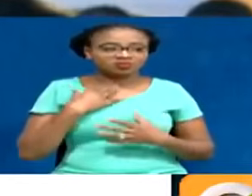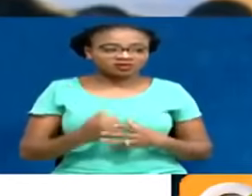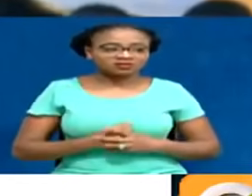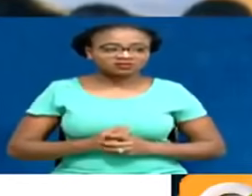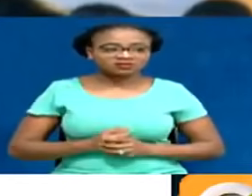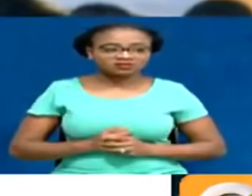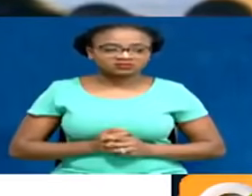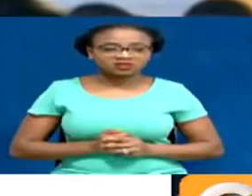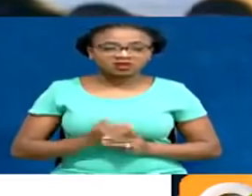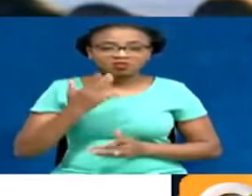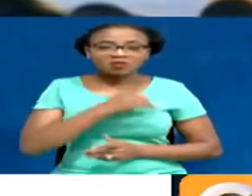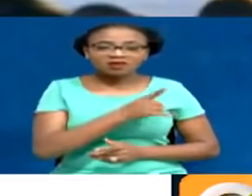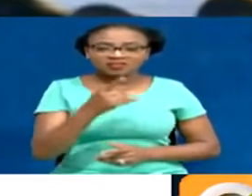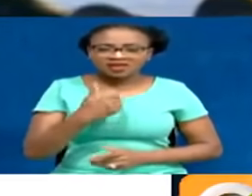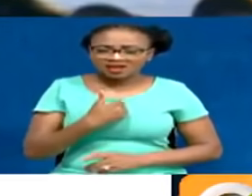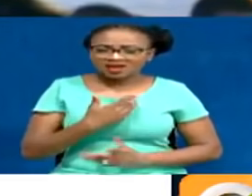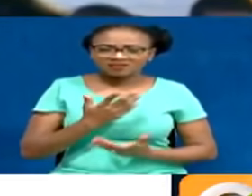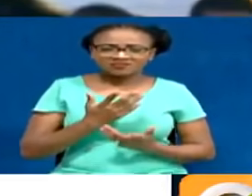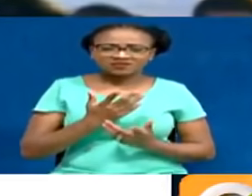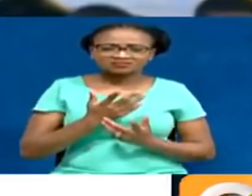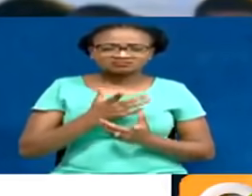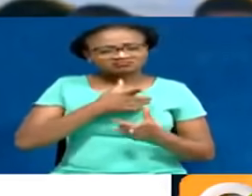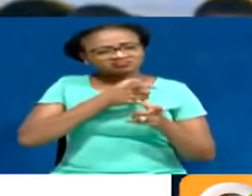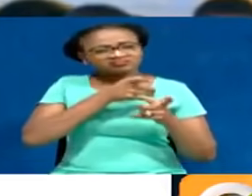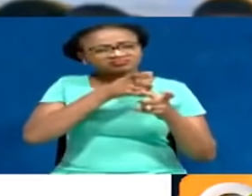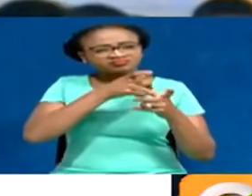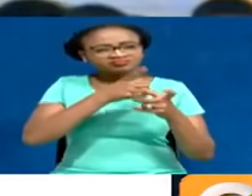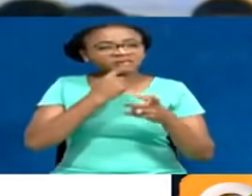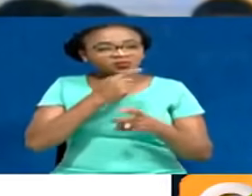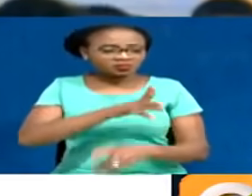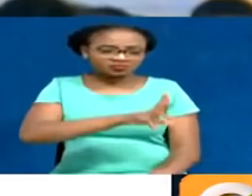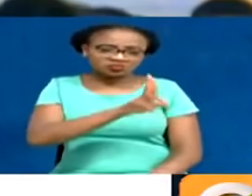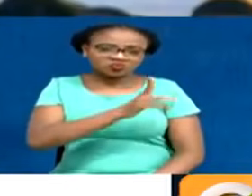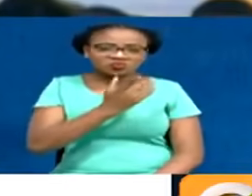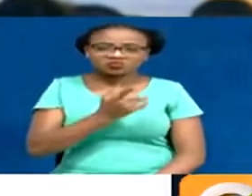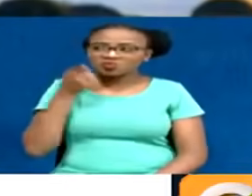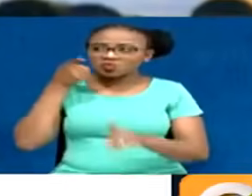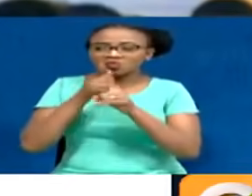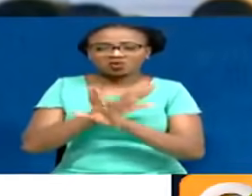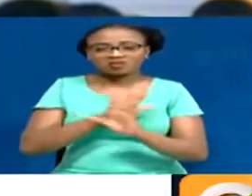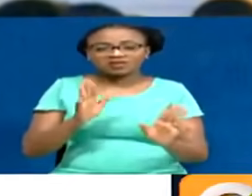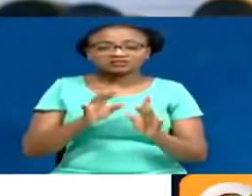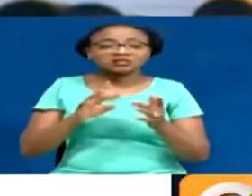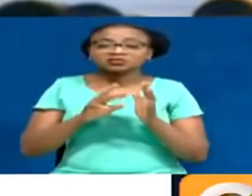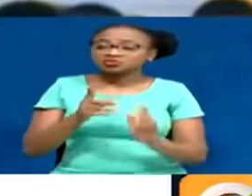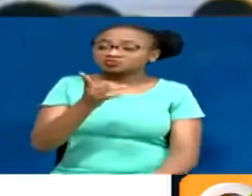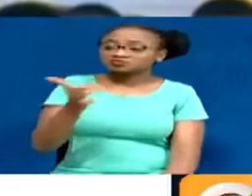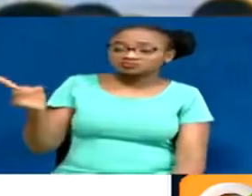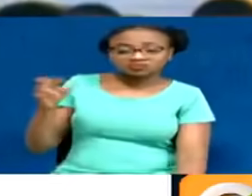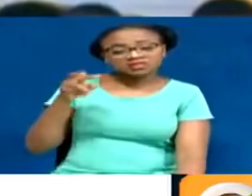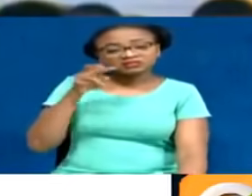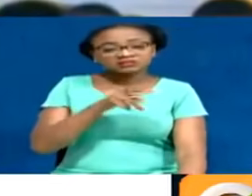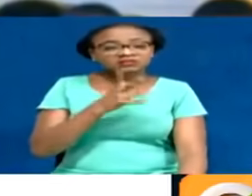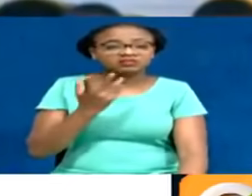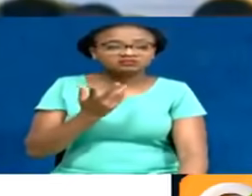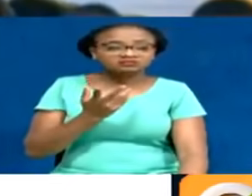on very personalized attacks against the person of His Excellency the President. To them,